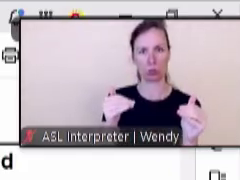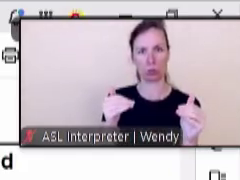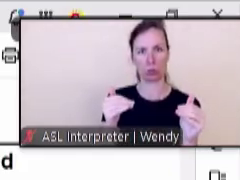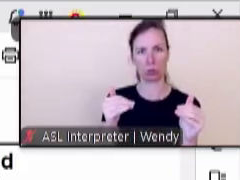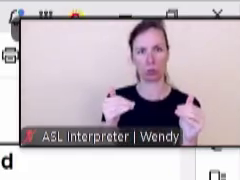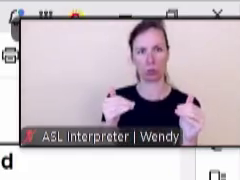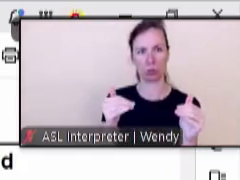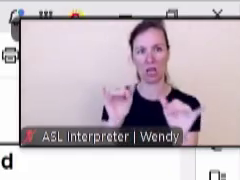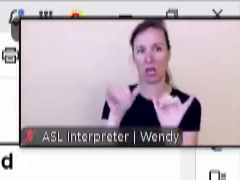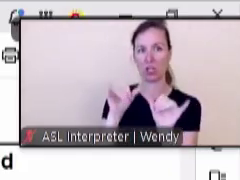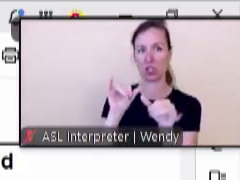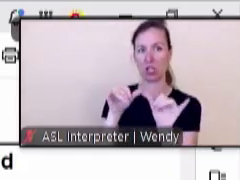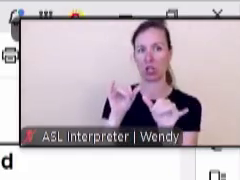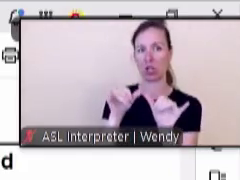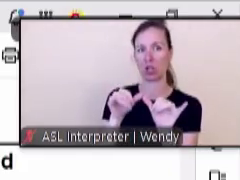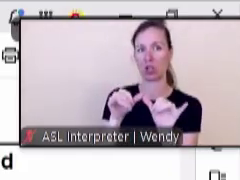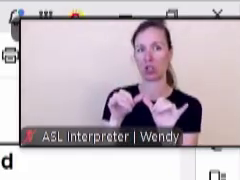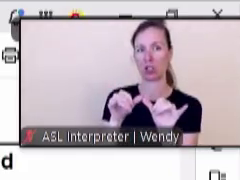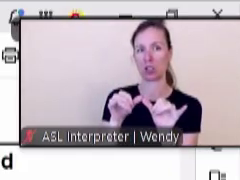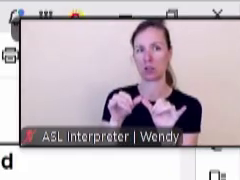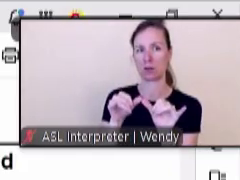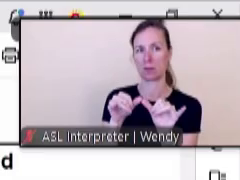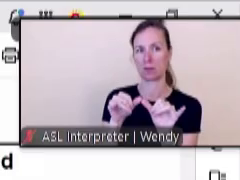The engineer,